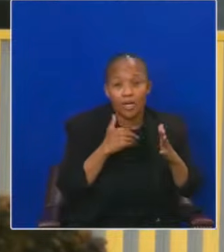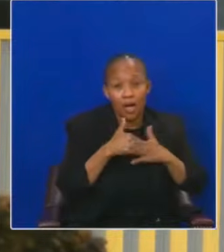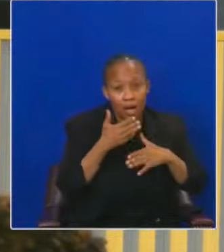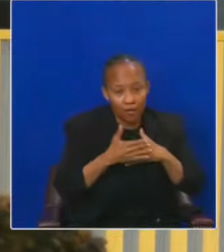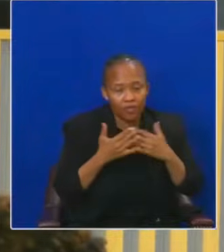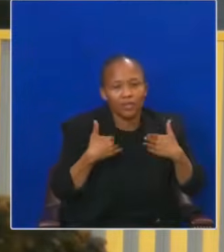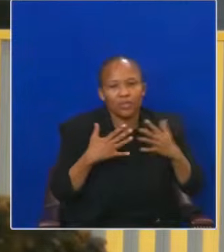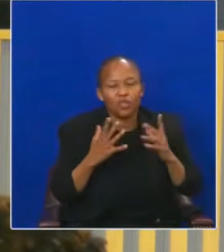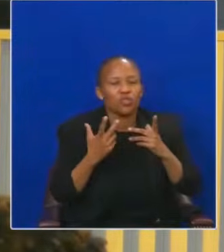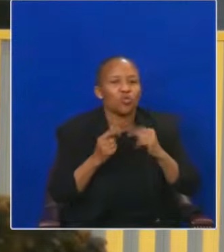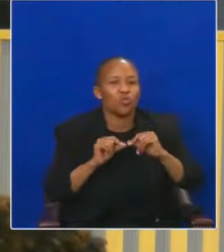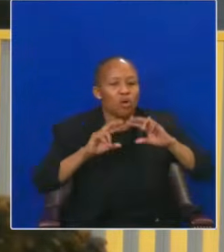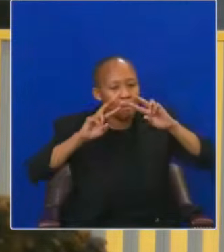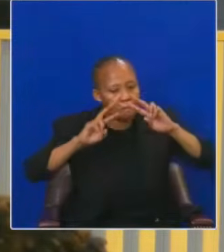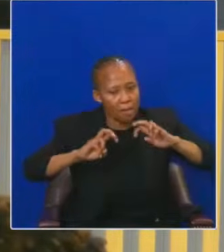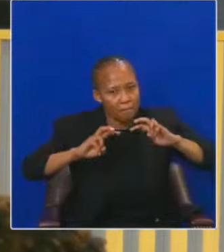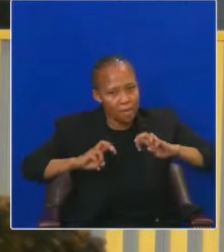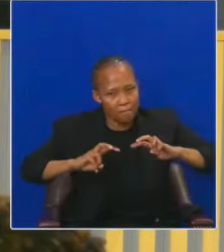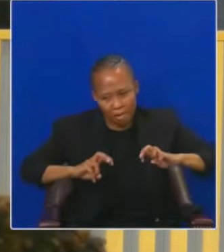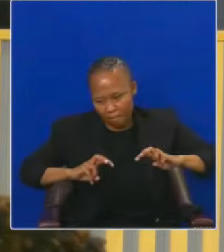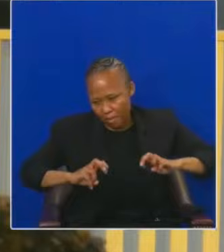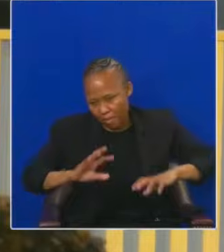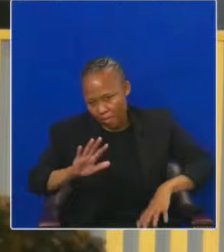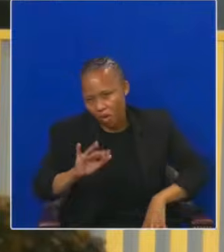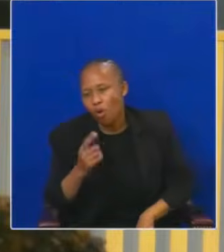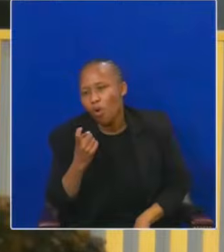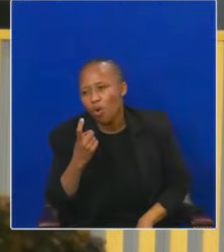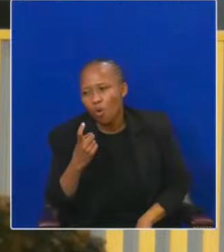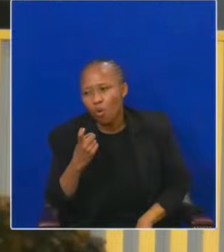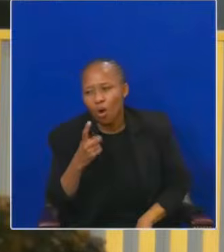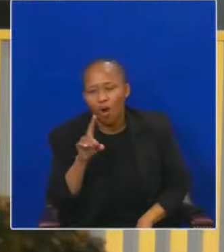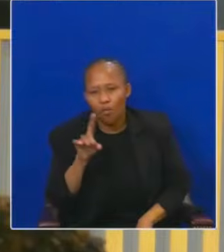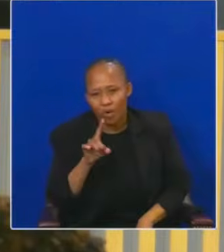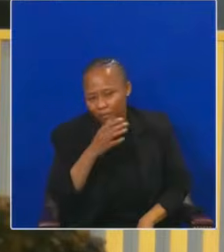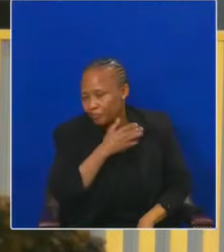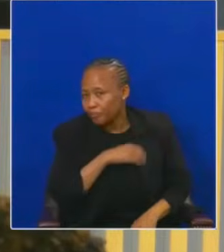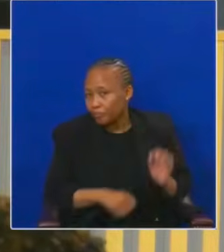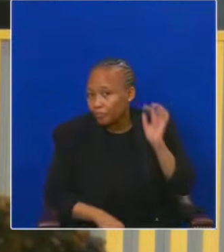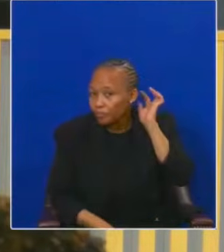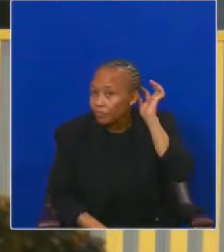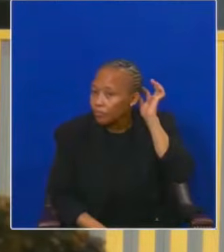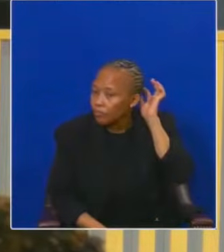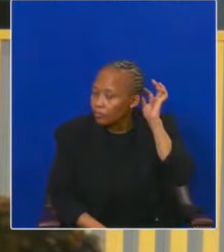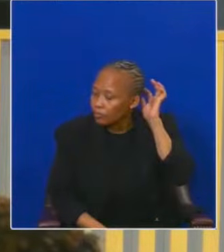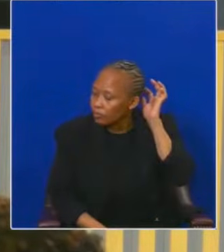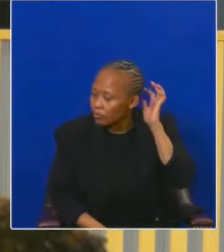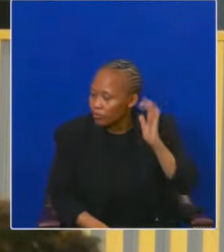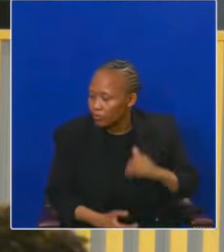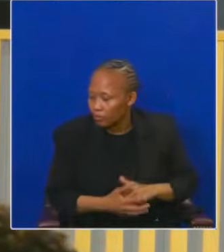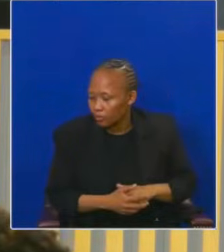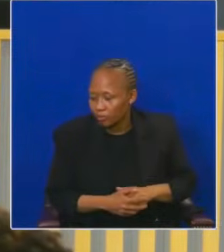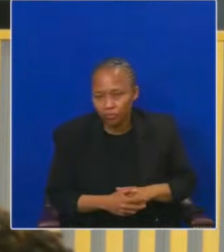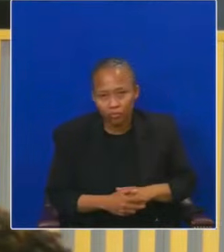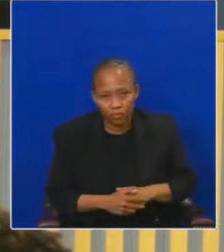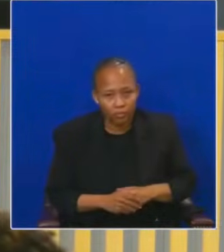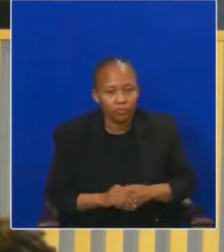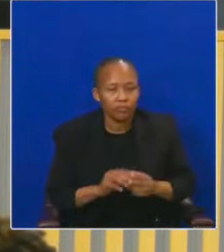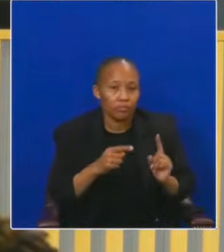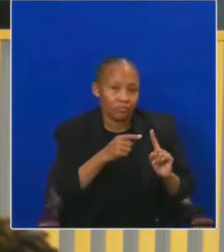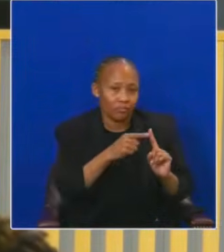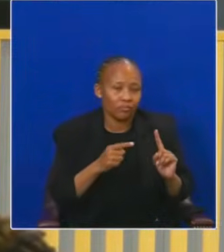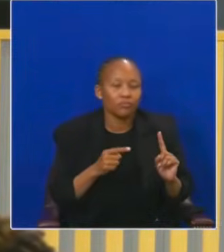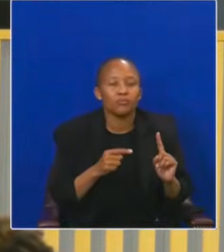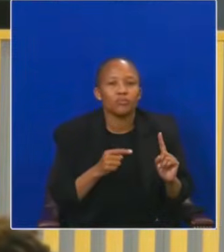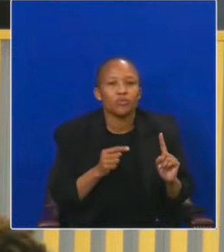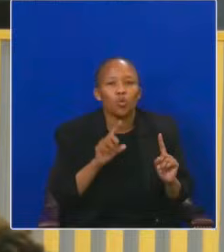One of it was that pertaining the 1.2 billion tender that Mr. Madlanga said he